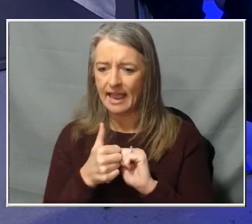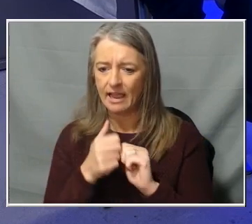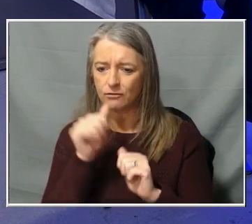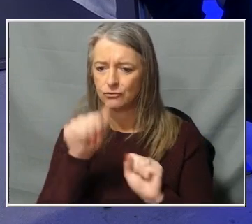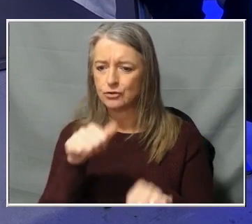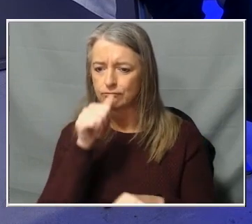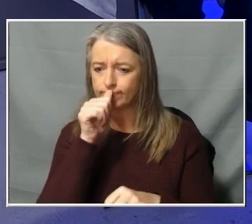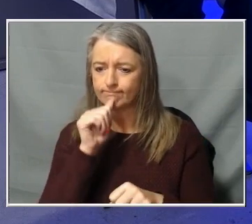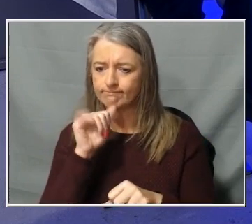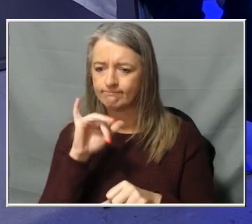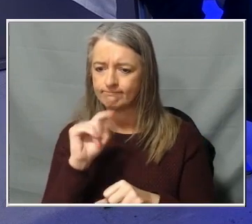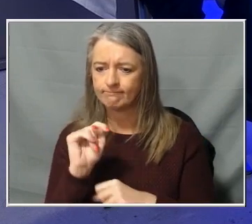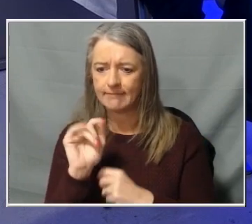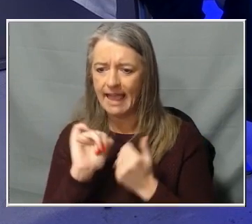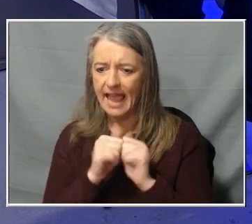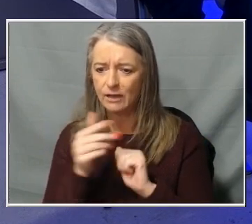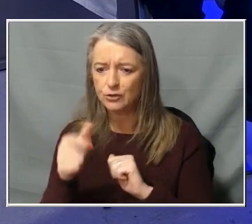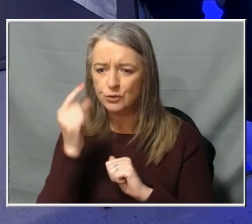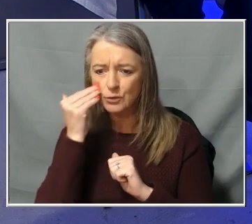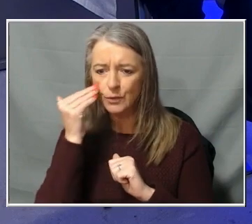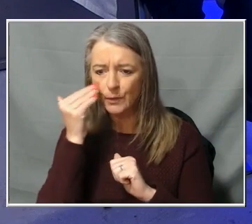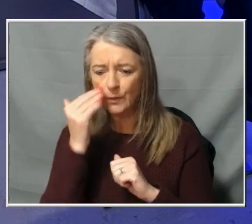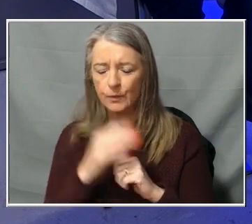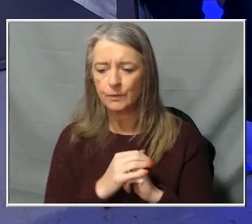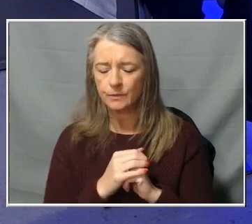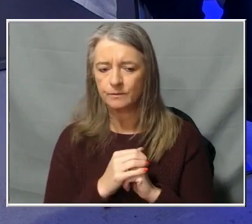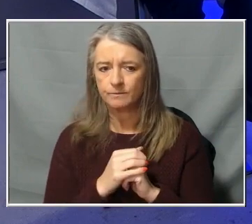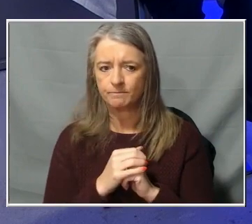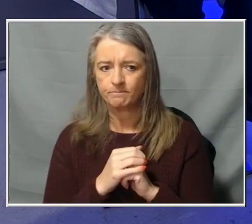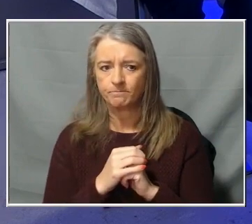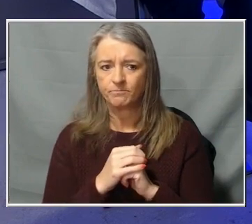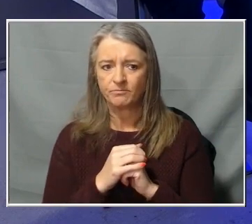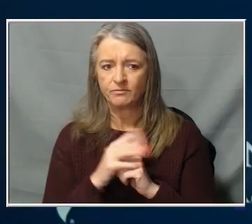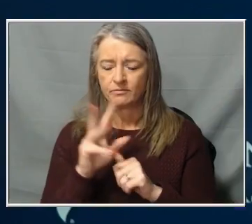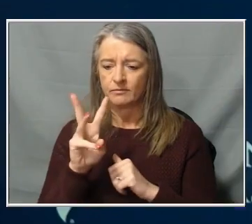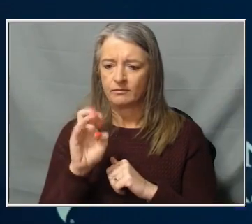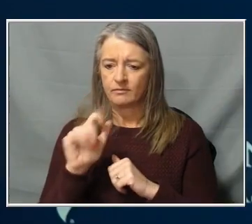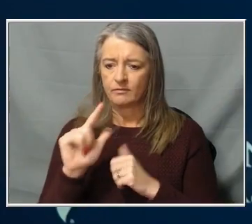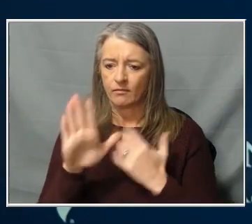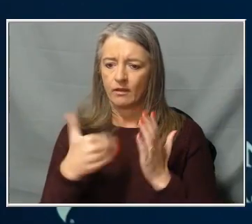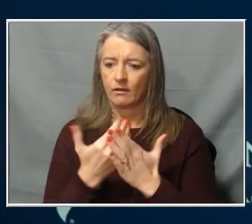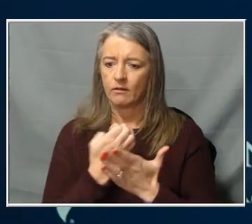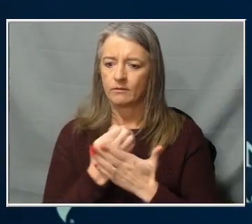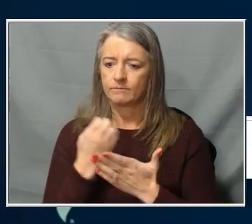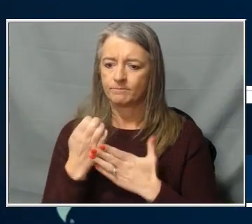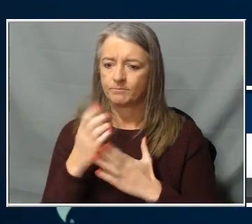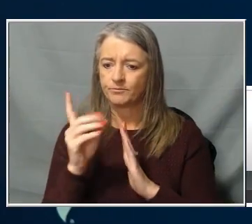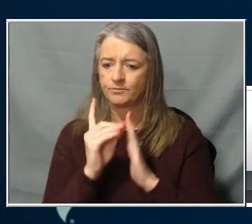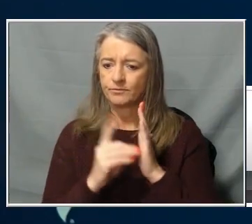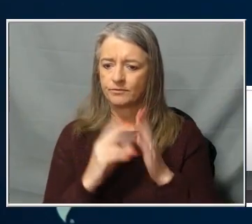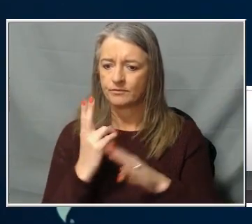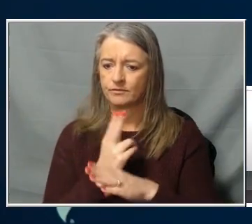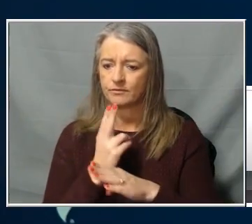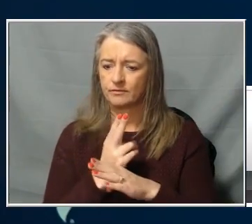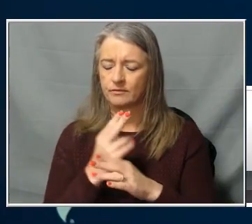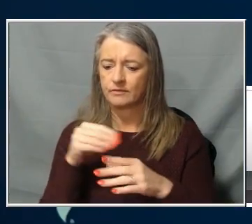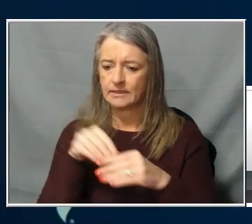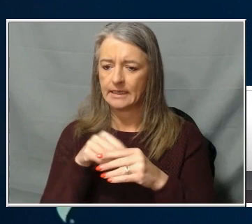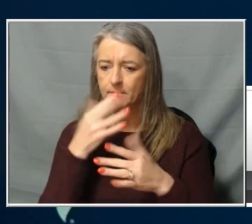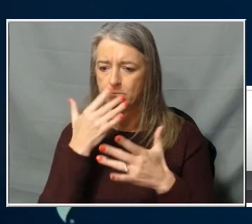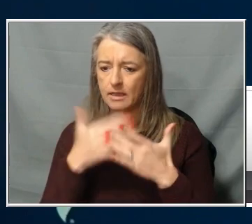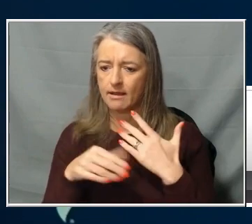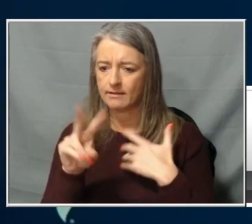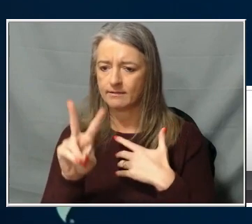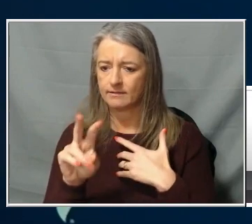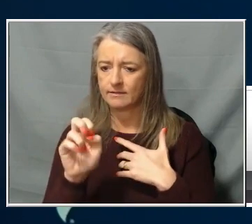tolerate this catheter and going in there? Well, all of our equipment is designed to be used inside of blood vessels, and it's tiny.